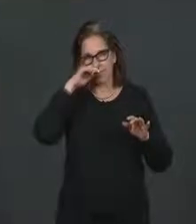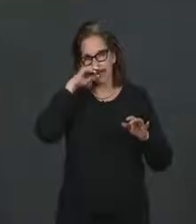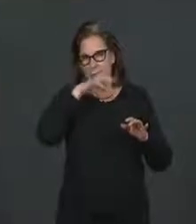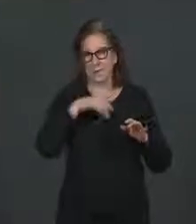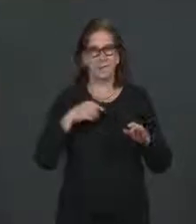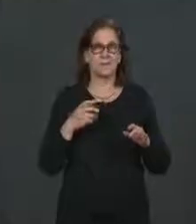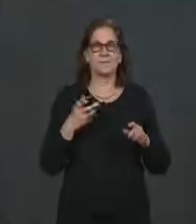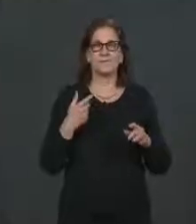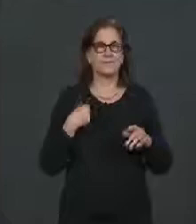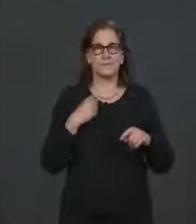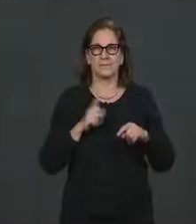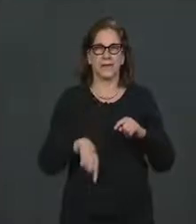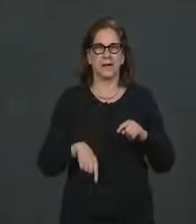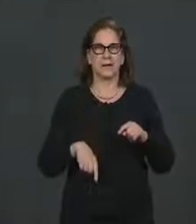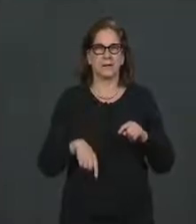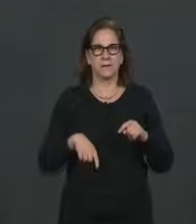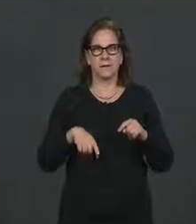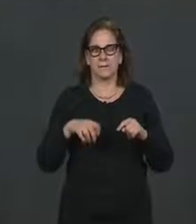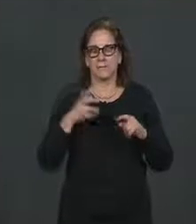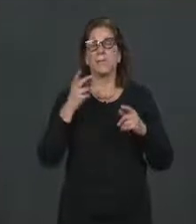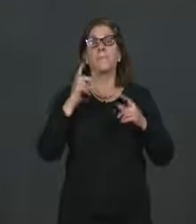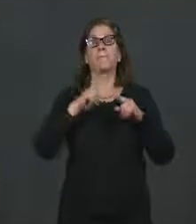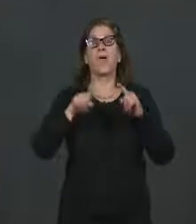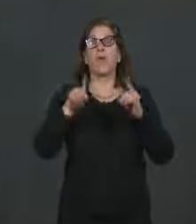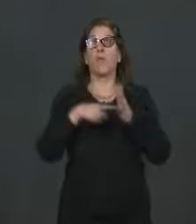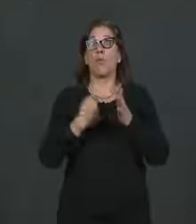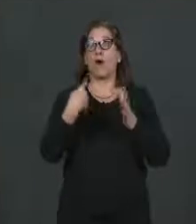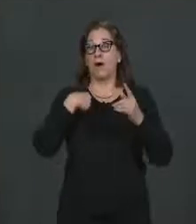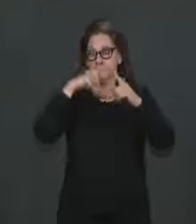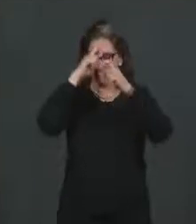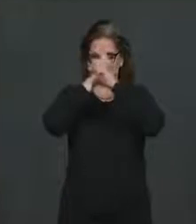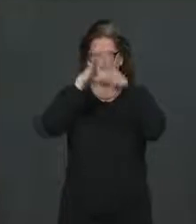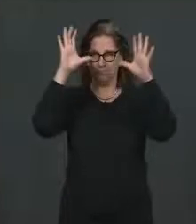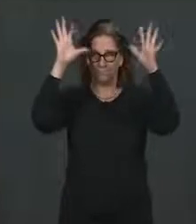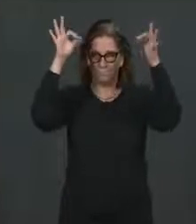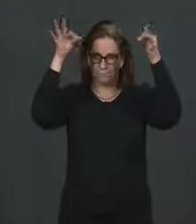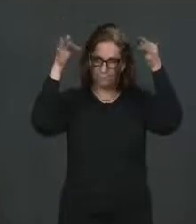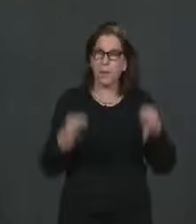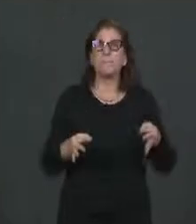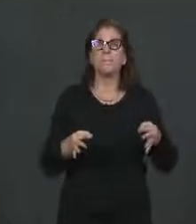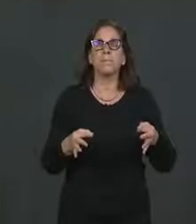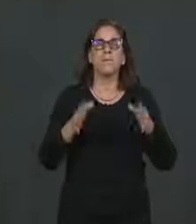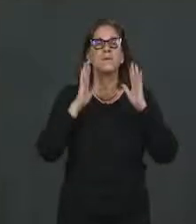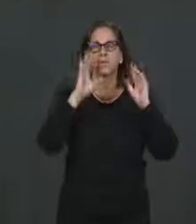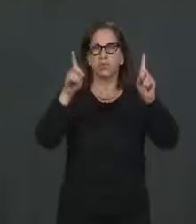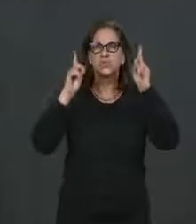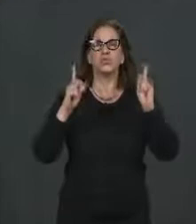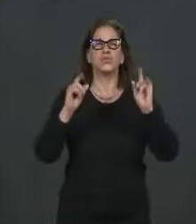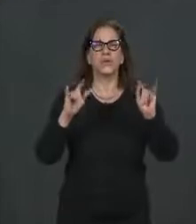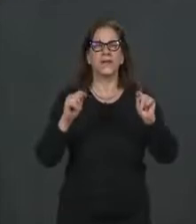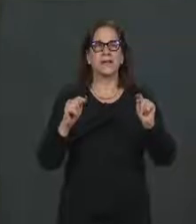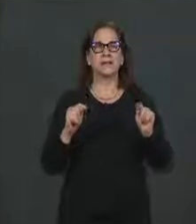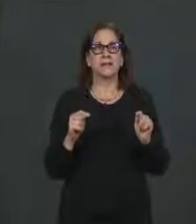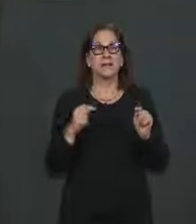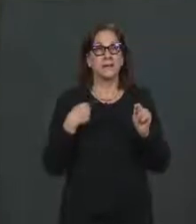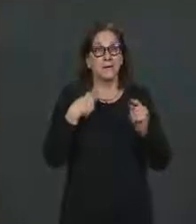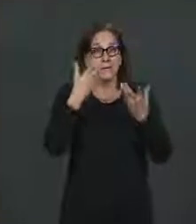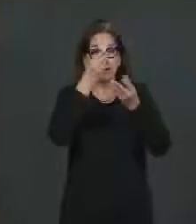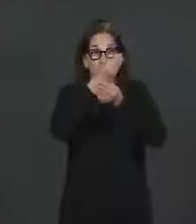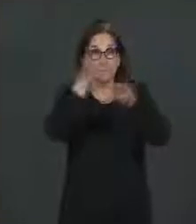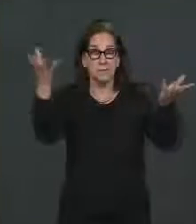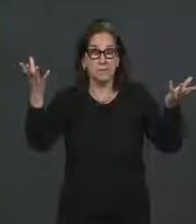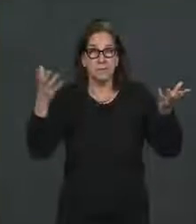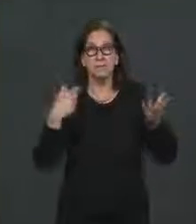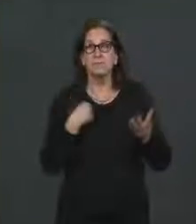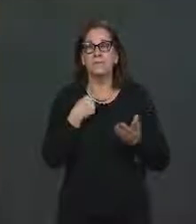together. But as I've also said, I will always give you it straight from the shoulder. Our work is far from